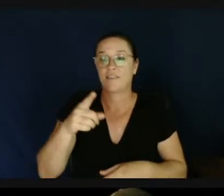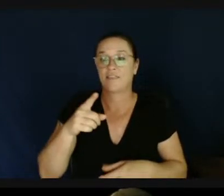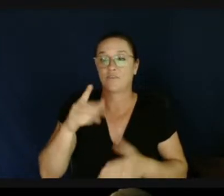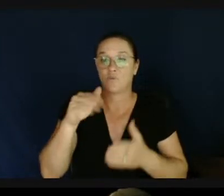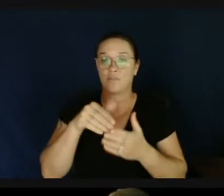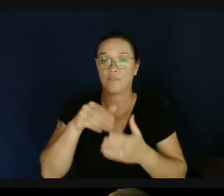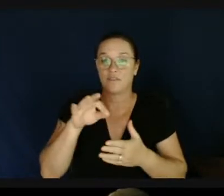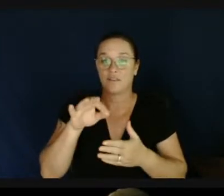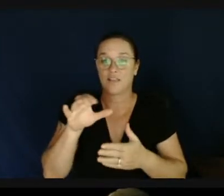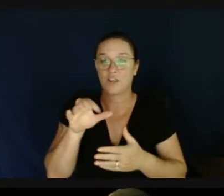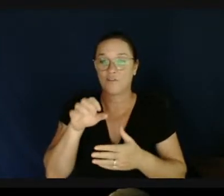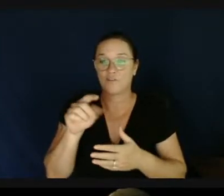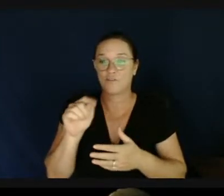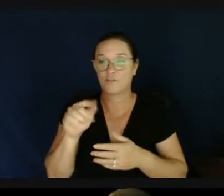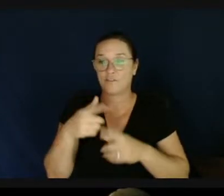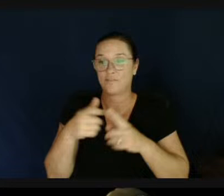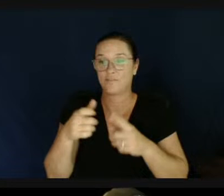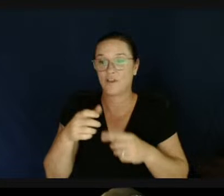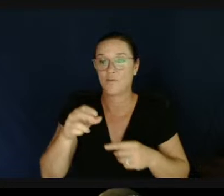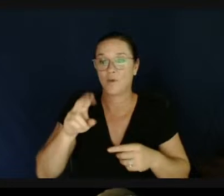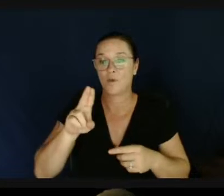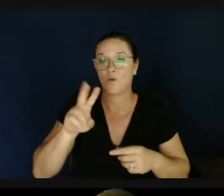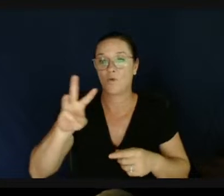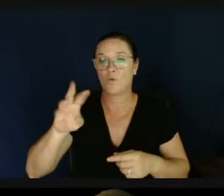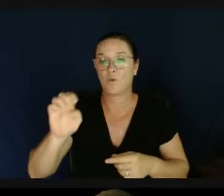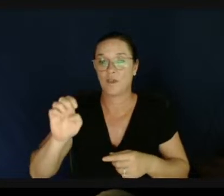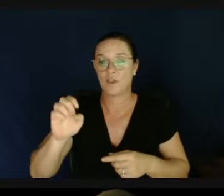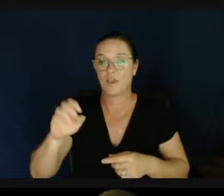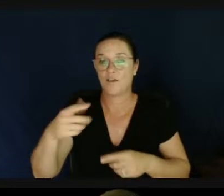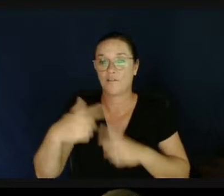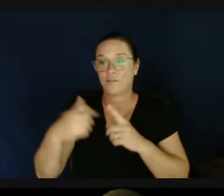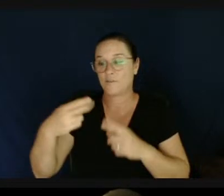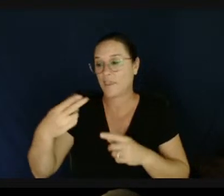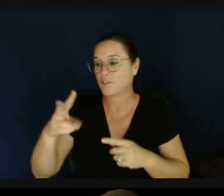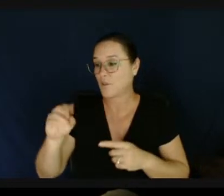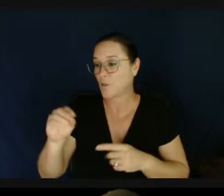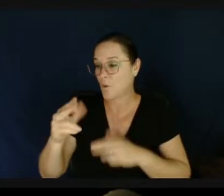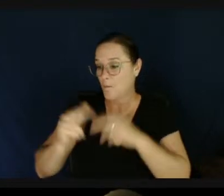Uekahuna, where the HVO building used to be.